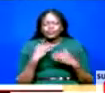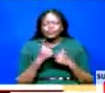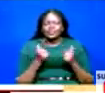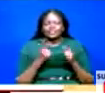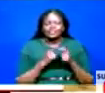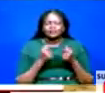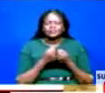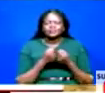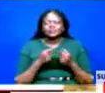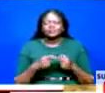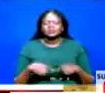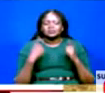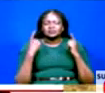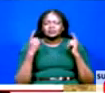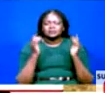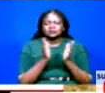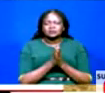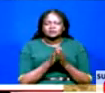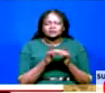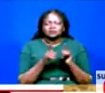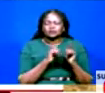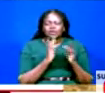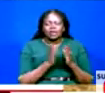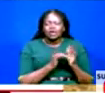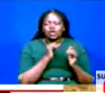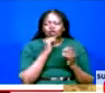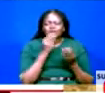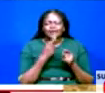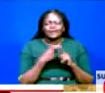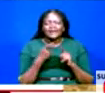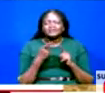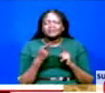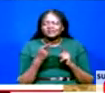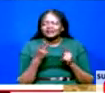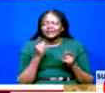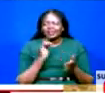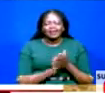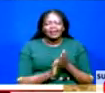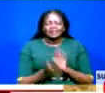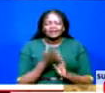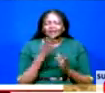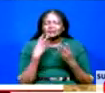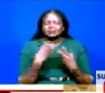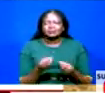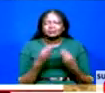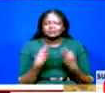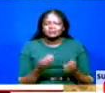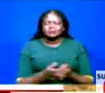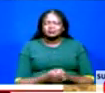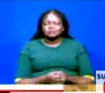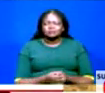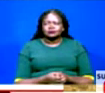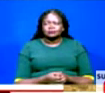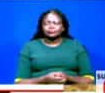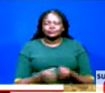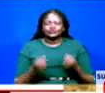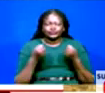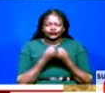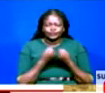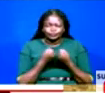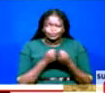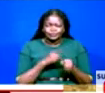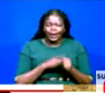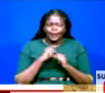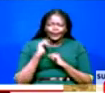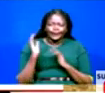imekuwa successful, as organizers haijakuwa easy, lakini hakuna kitu wa rahisi. Since niko nimesema hivi, tournament